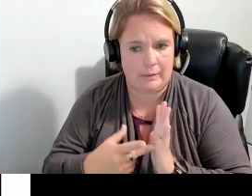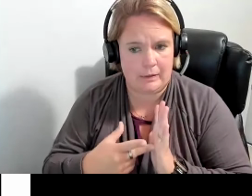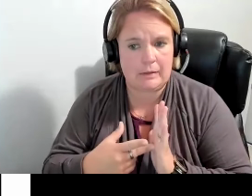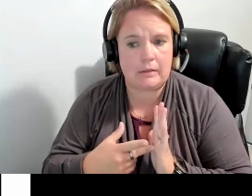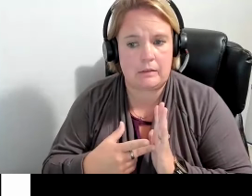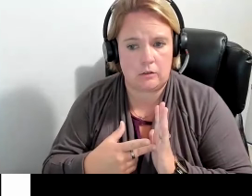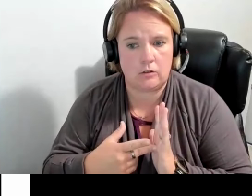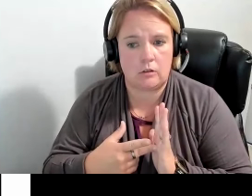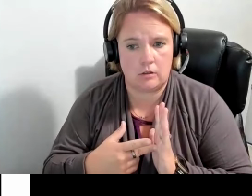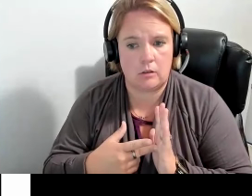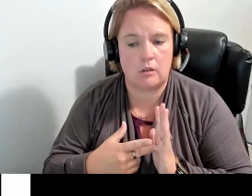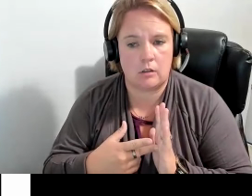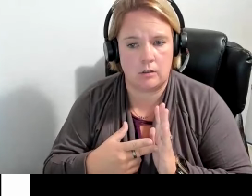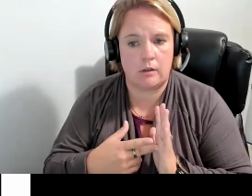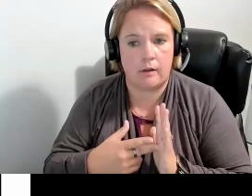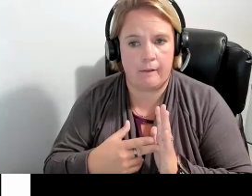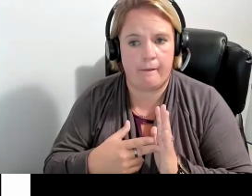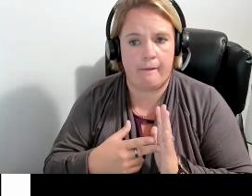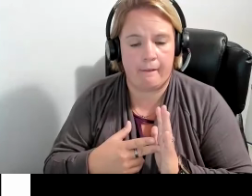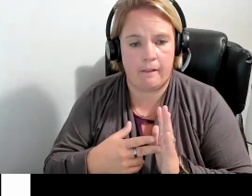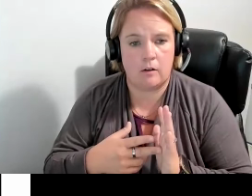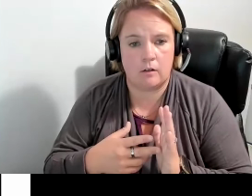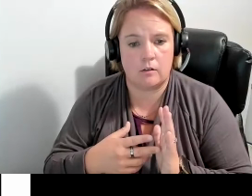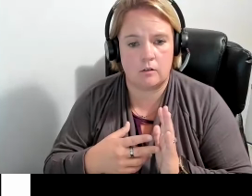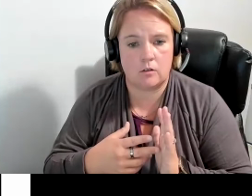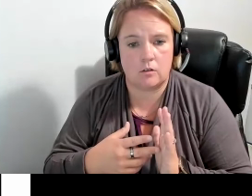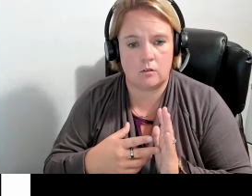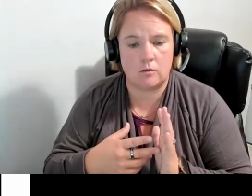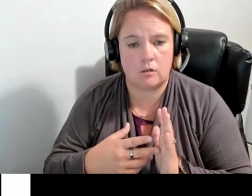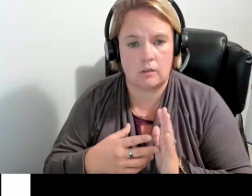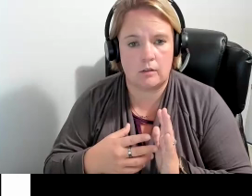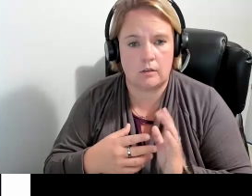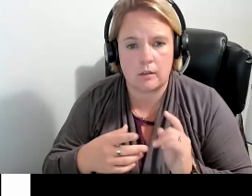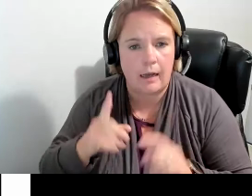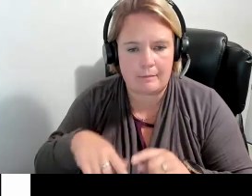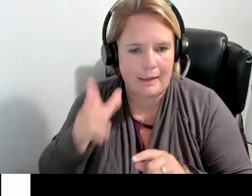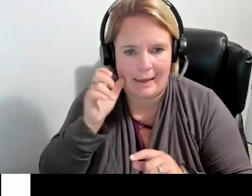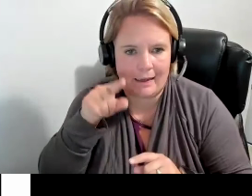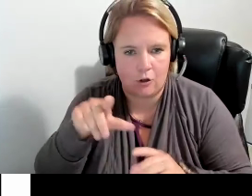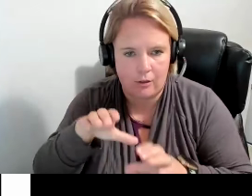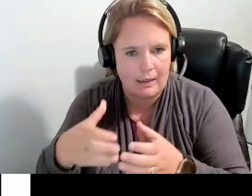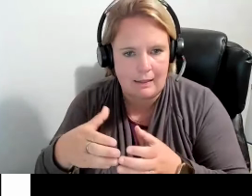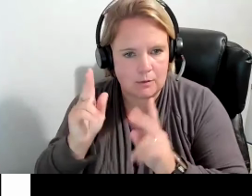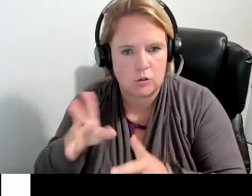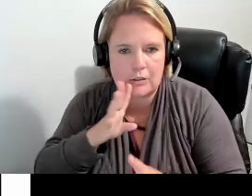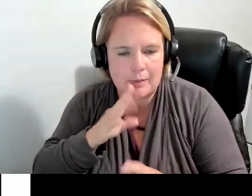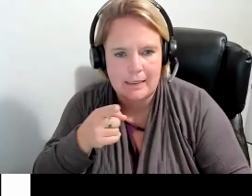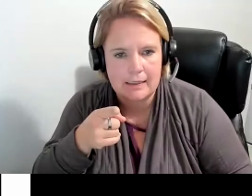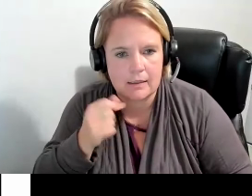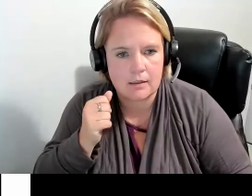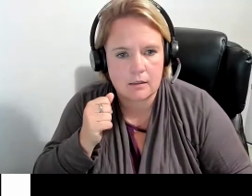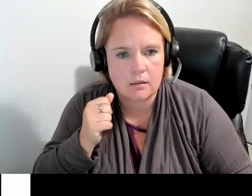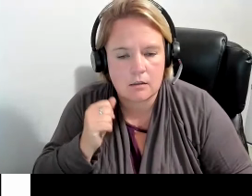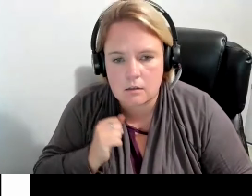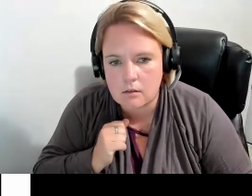draw that out. Something that's like more advanced. Yeah. You know. Well, and I even think to, Yeah, it's like, yeah, like